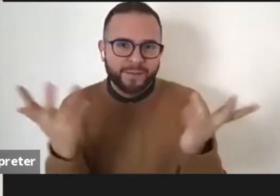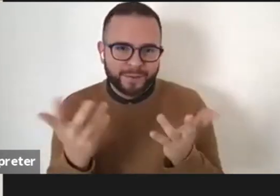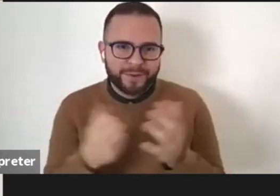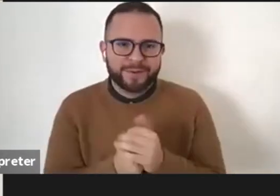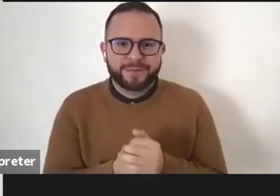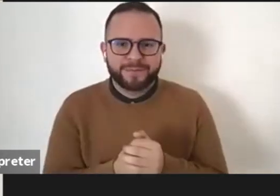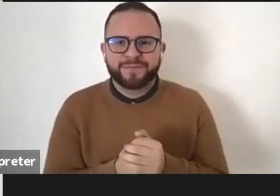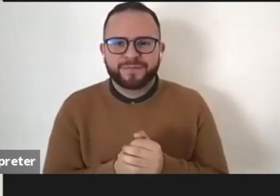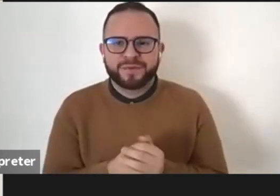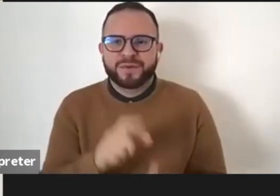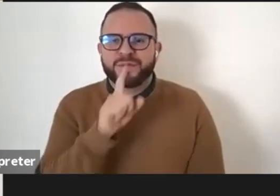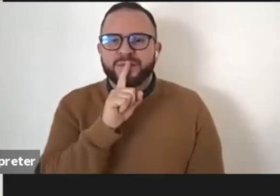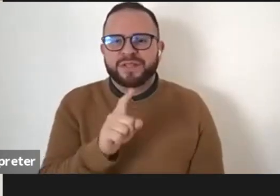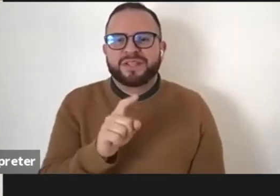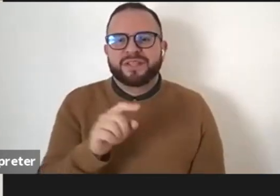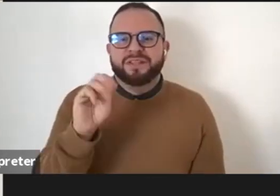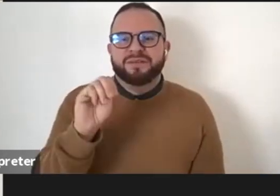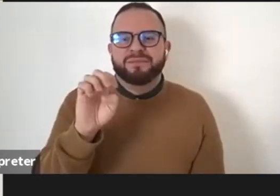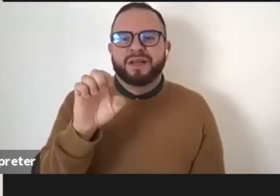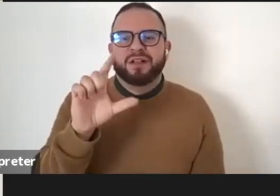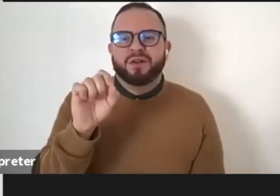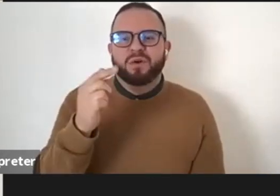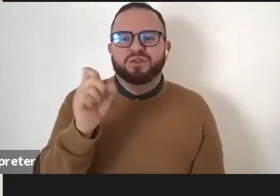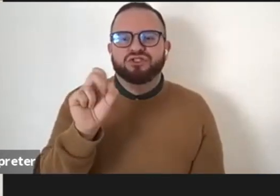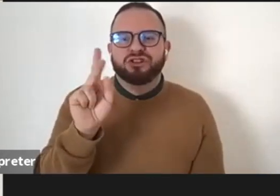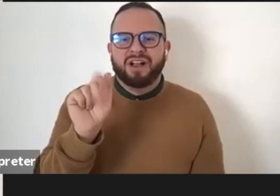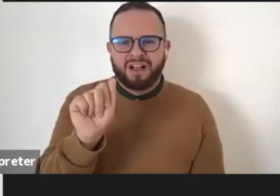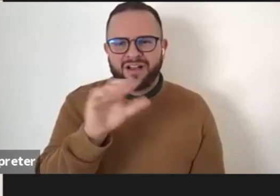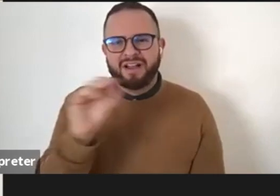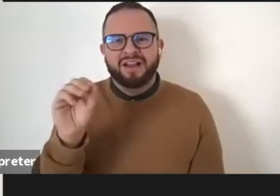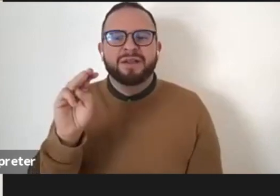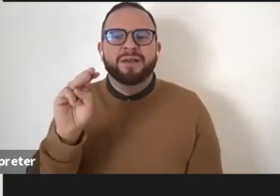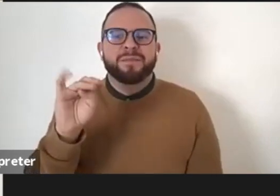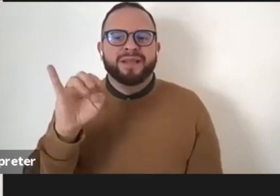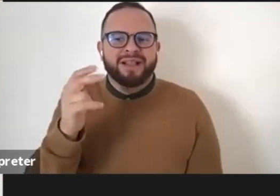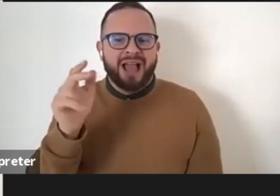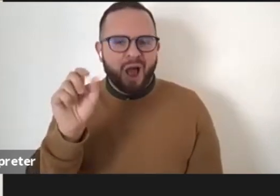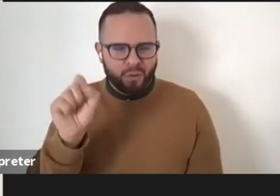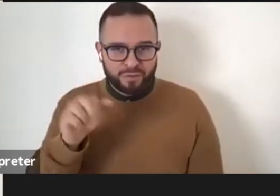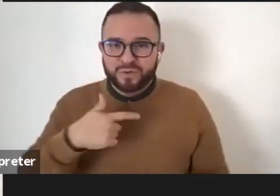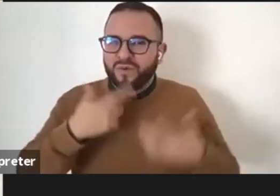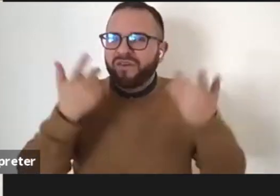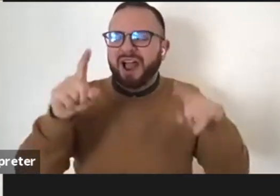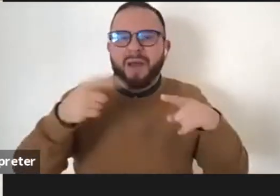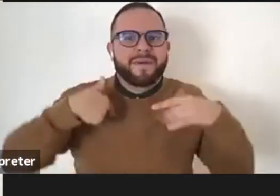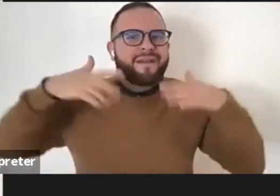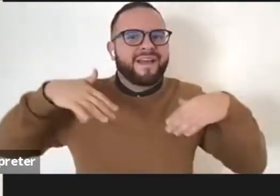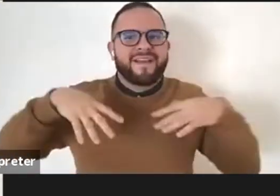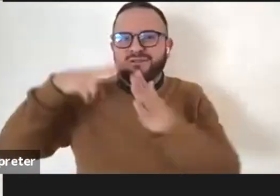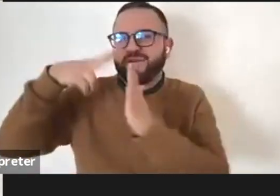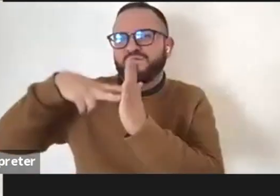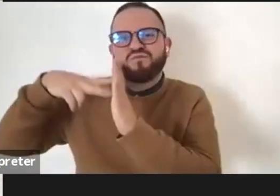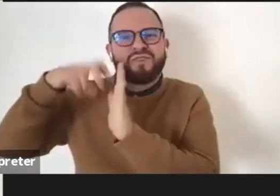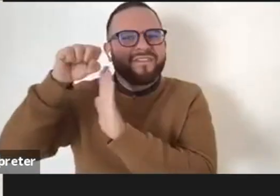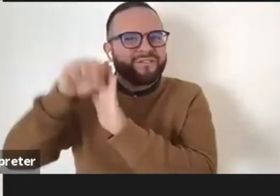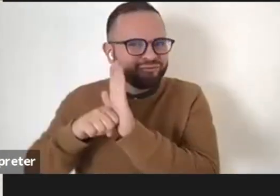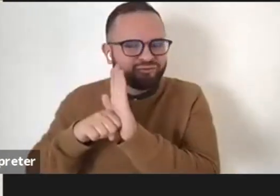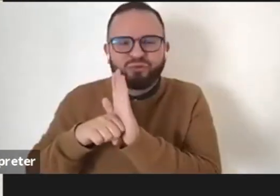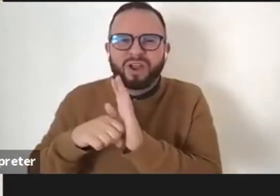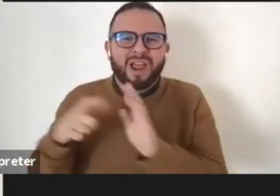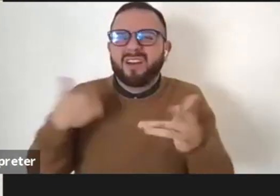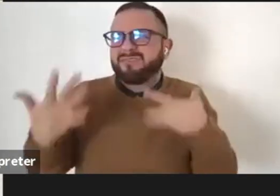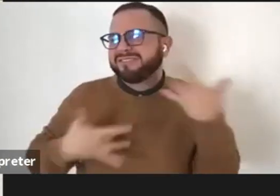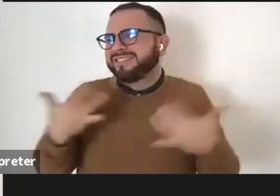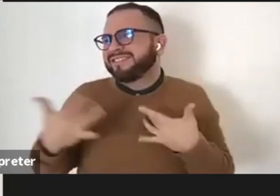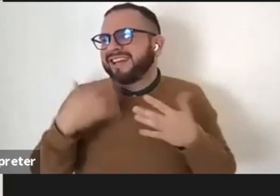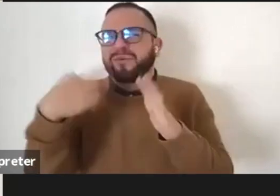Malgorzata and Michał. So I haven't read the script. When they met with me for the role, I was just very excited. I said yes